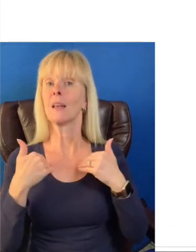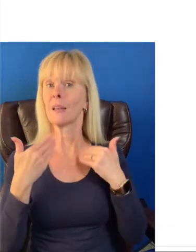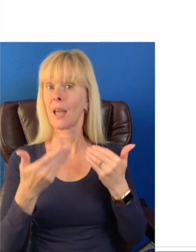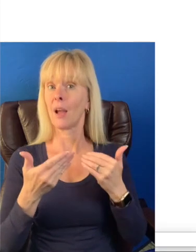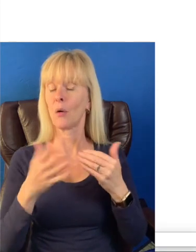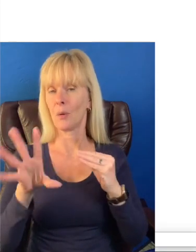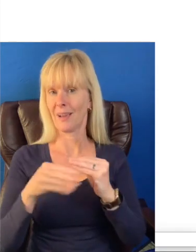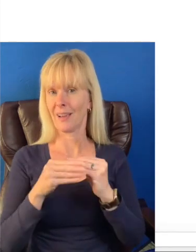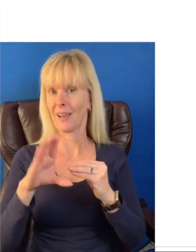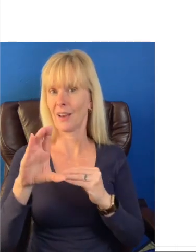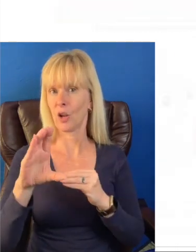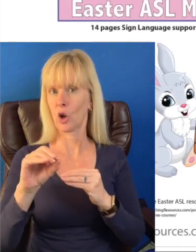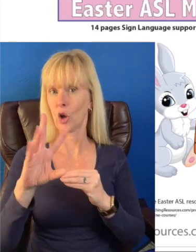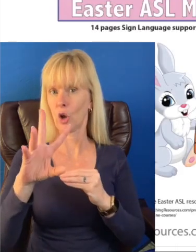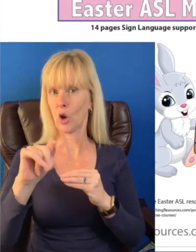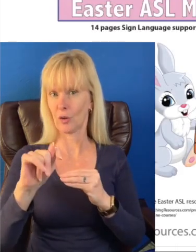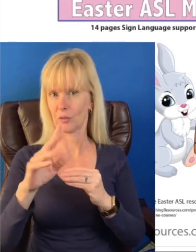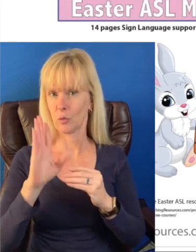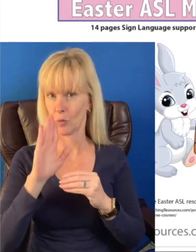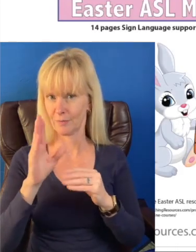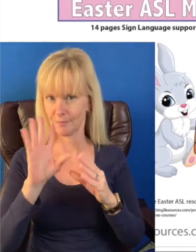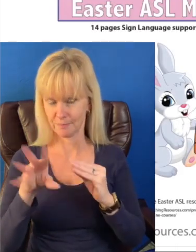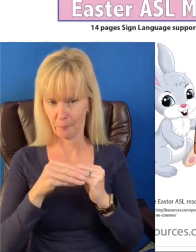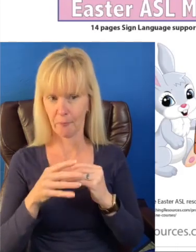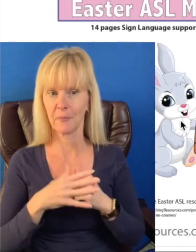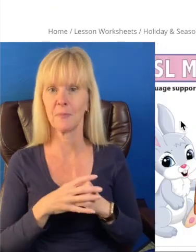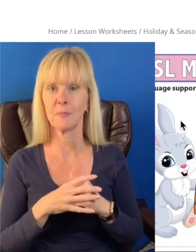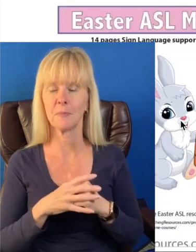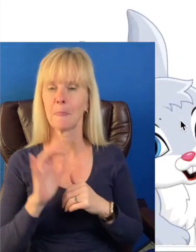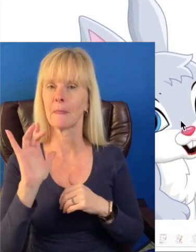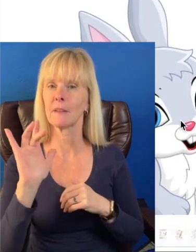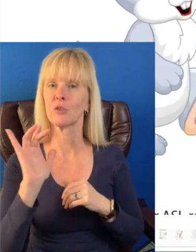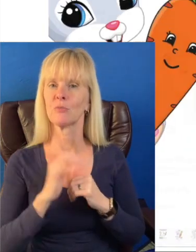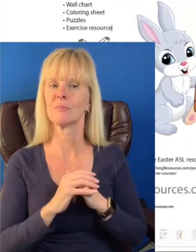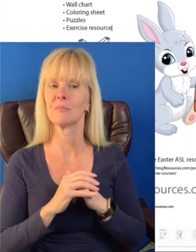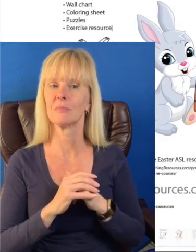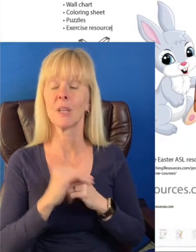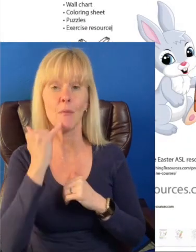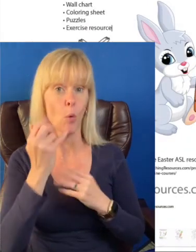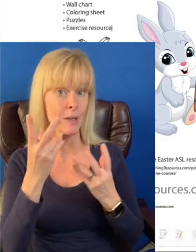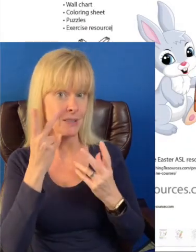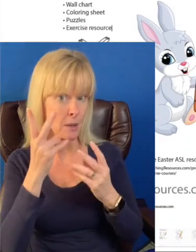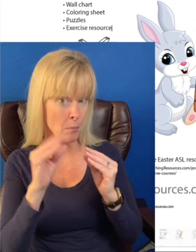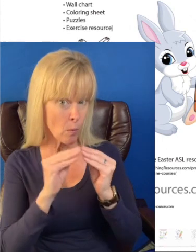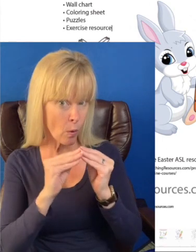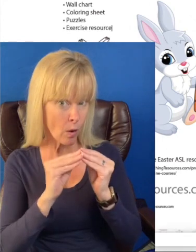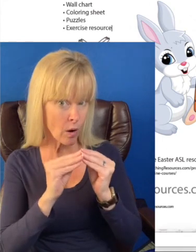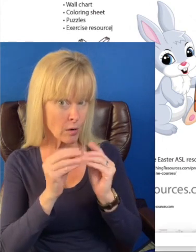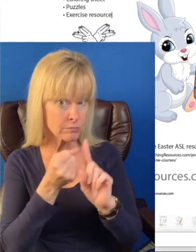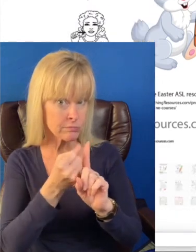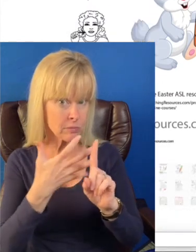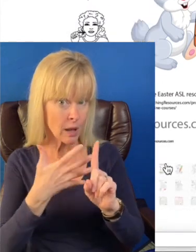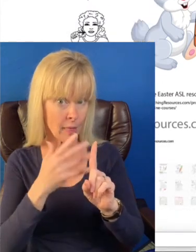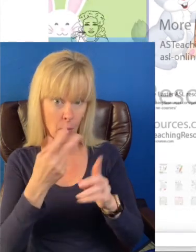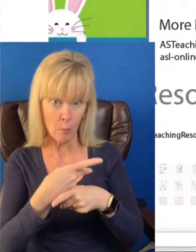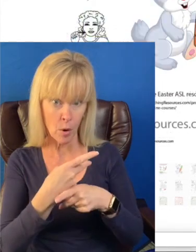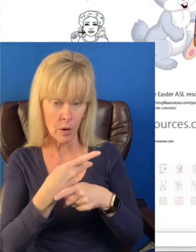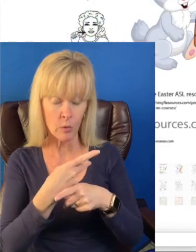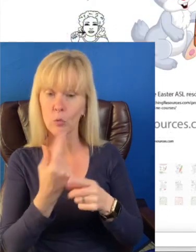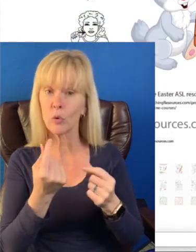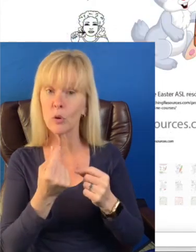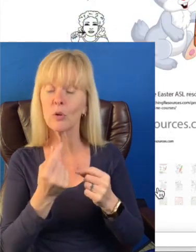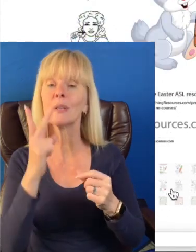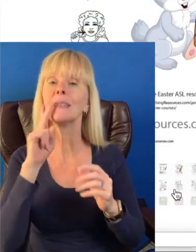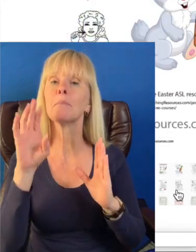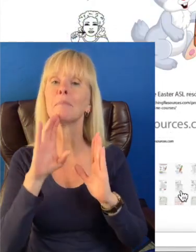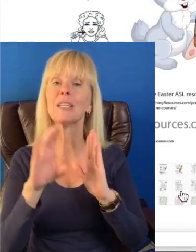this to my cart. And if I want to see more about this particular product, there are pictures